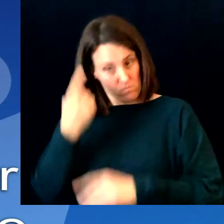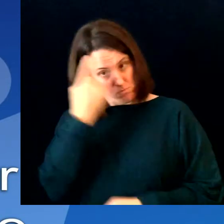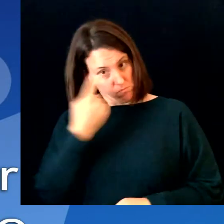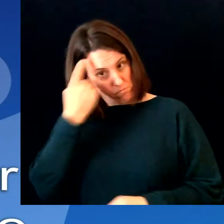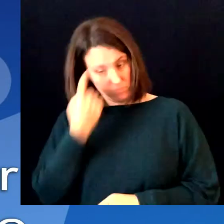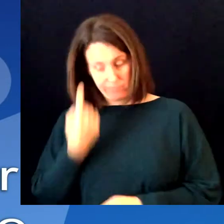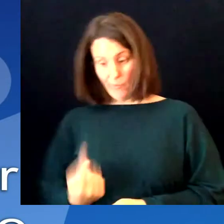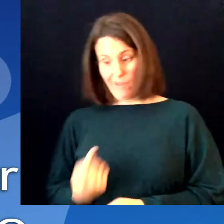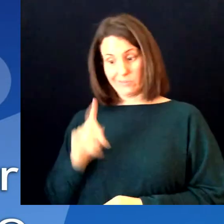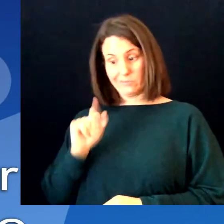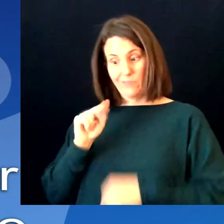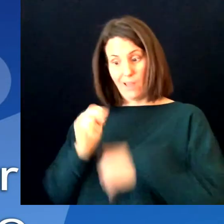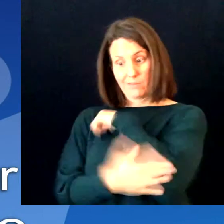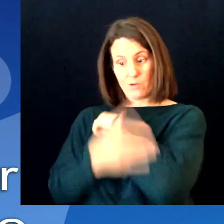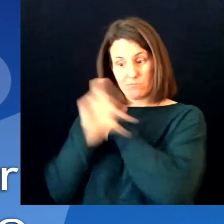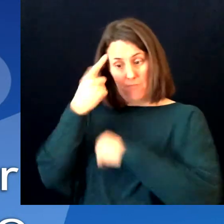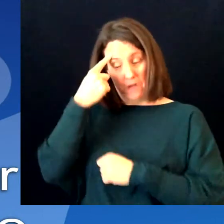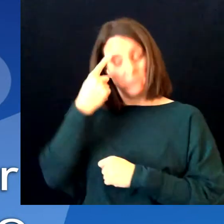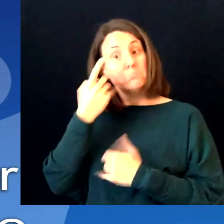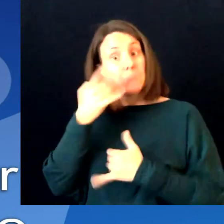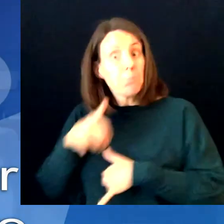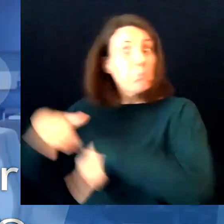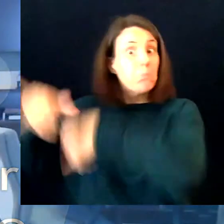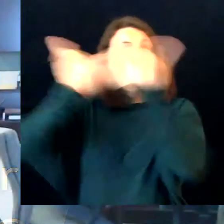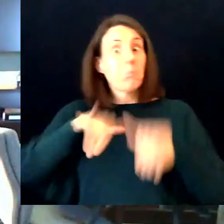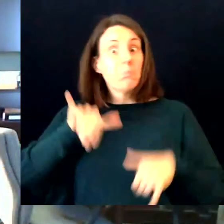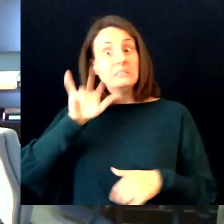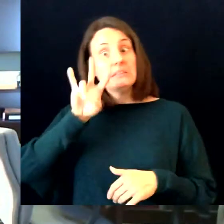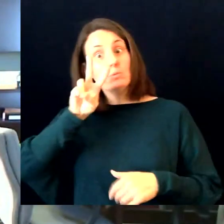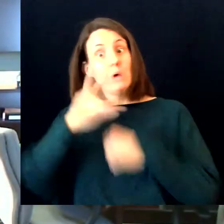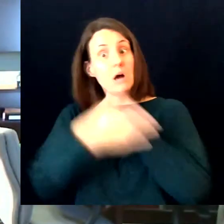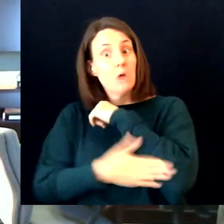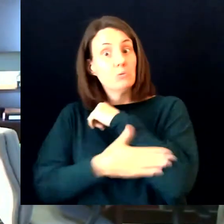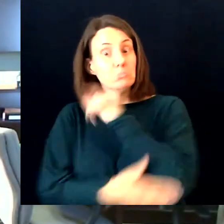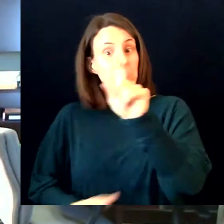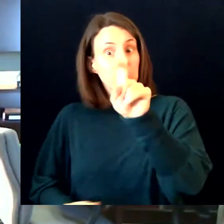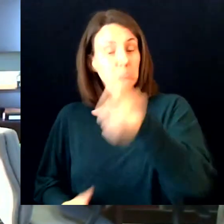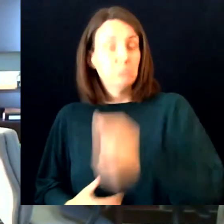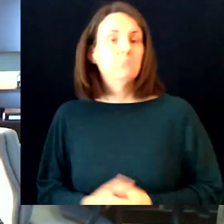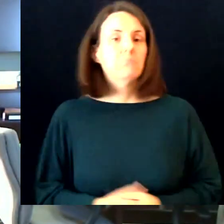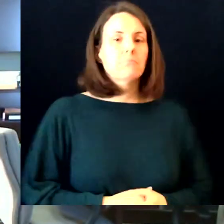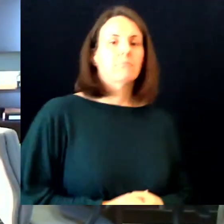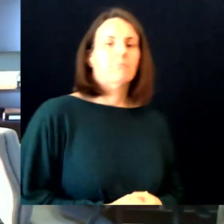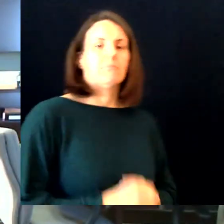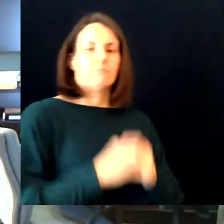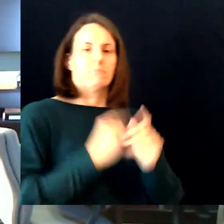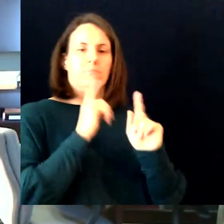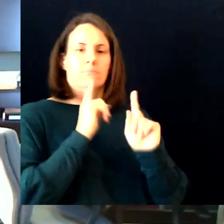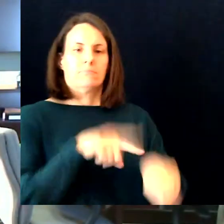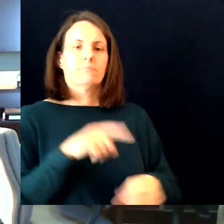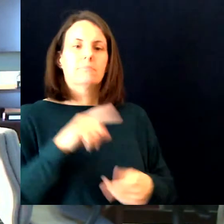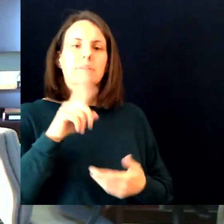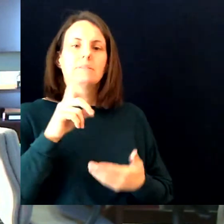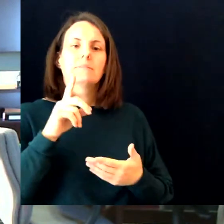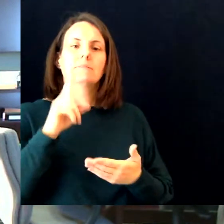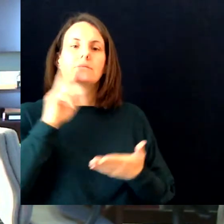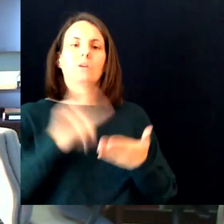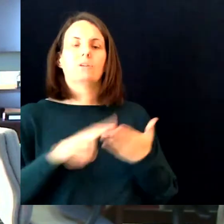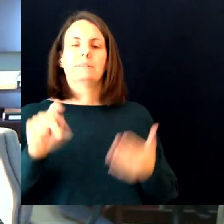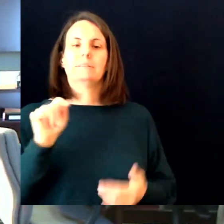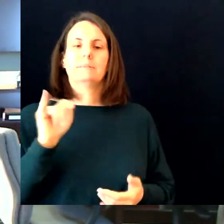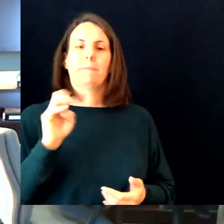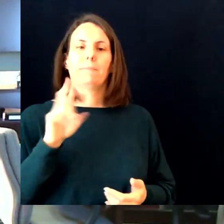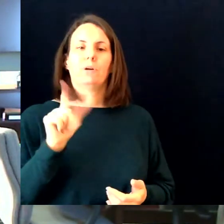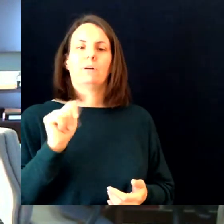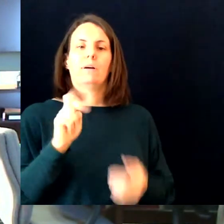this and then pass it over to Dr. Westergaard. We certainly know that at-home tests are becoming more widely available. We think that they are an